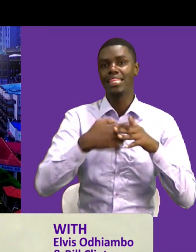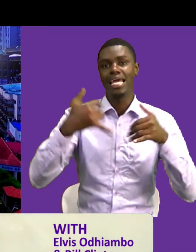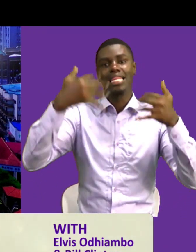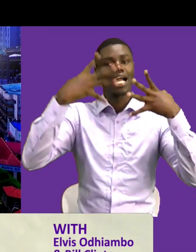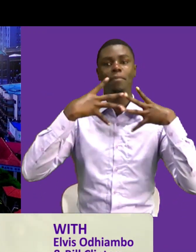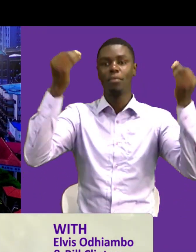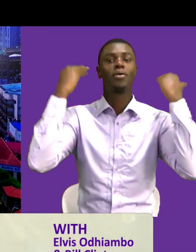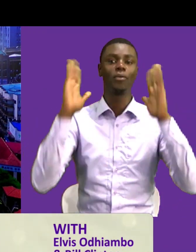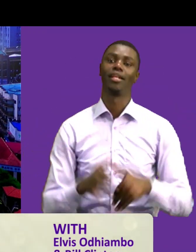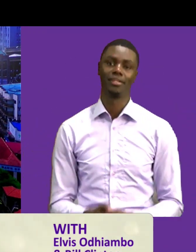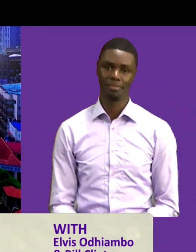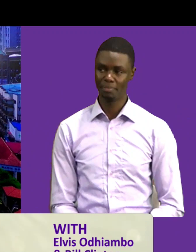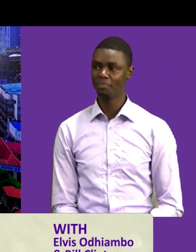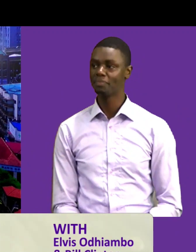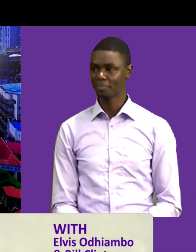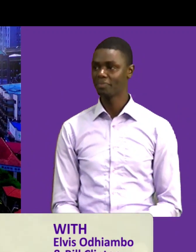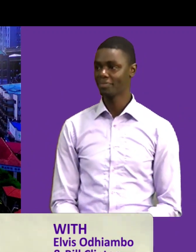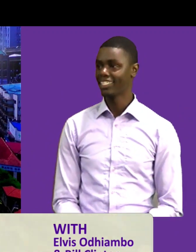forever. Yeah.